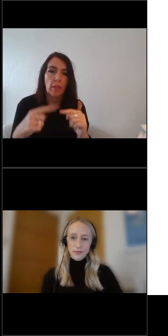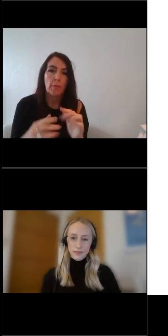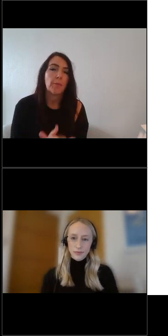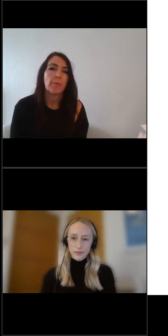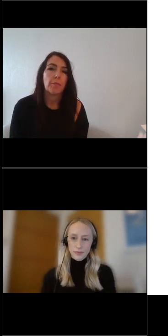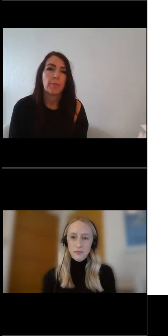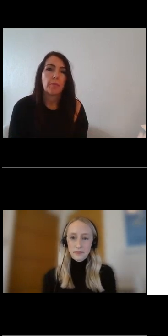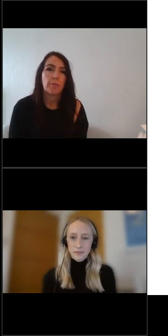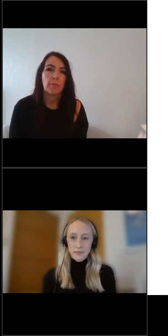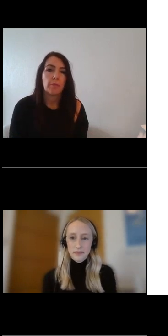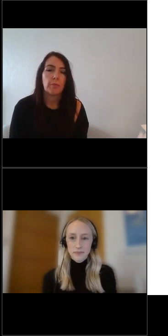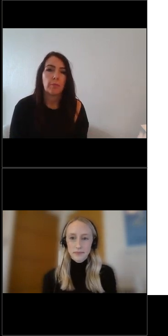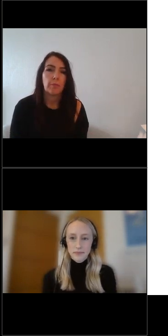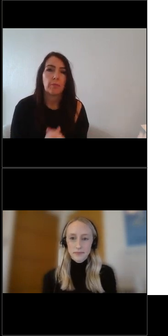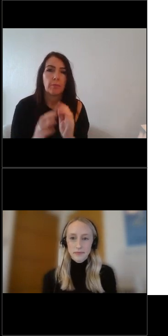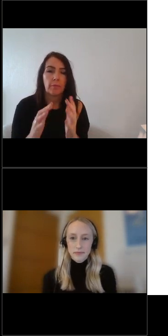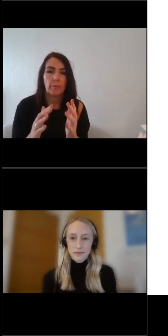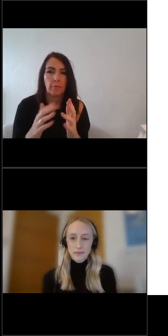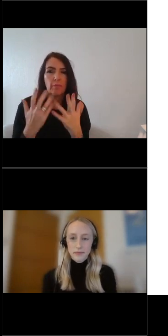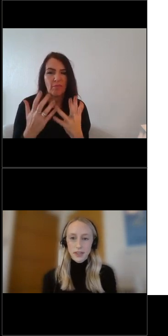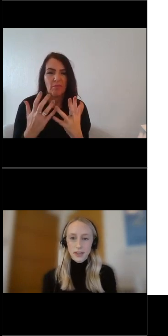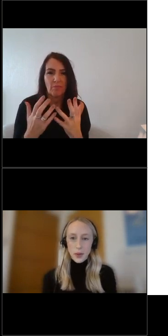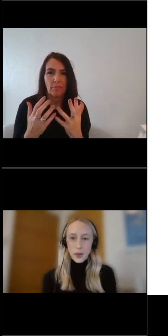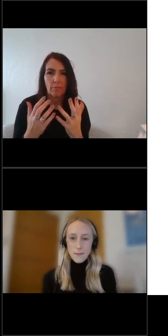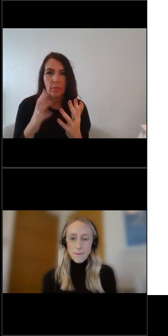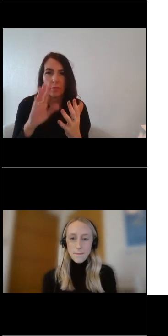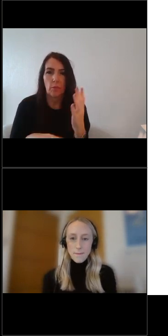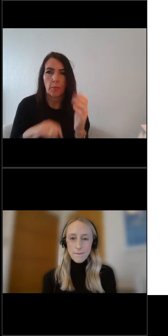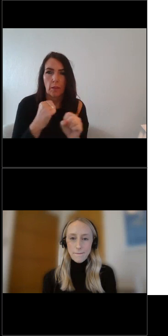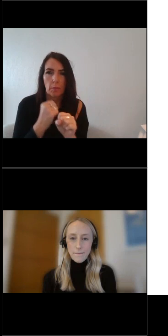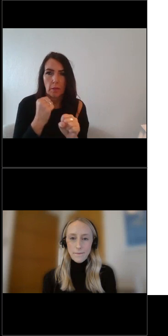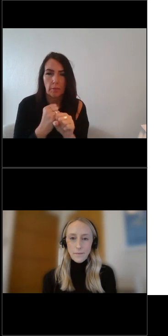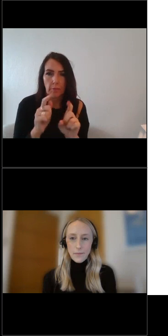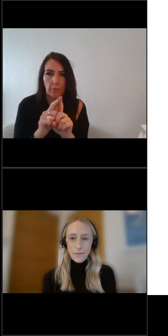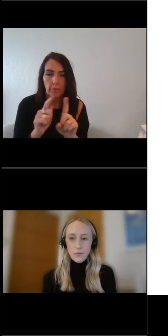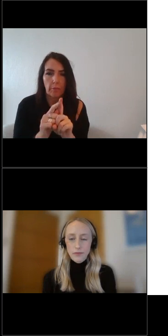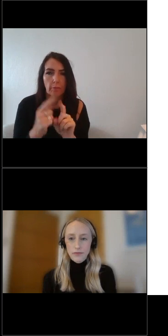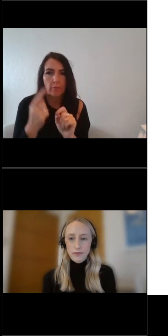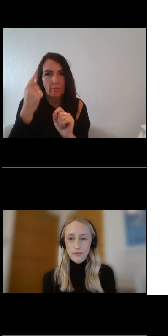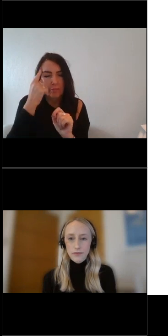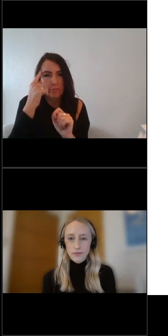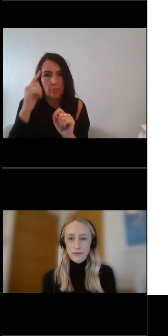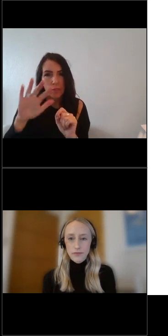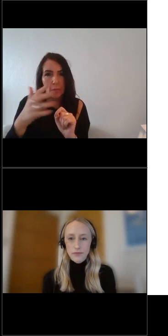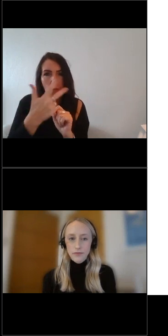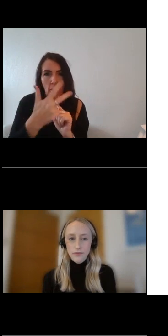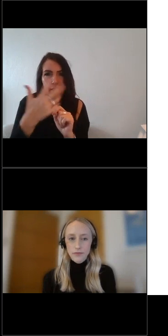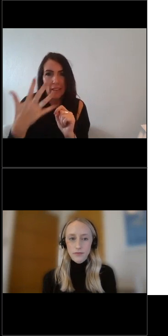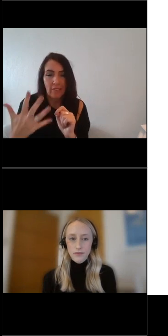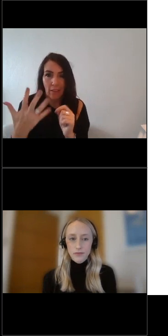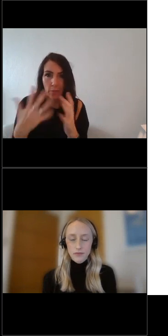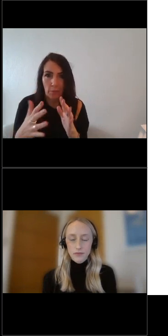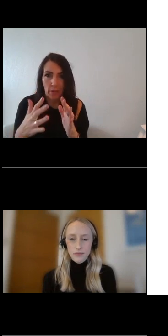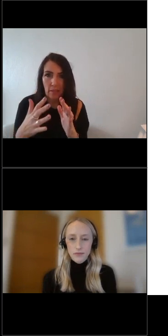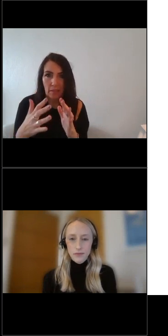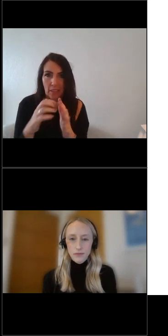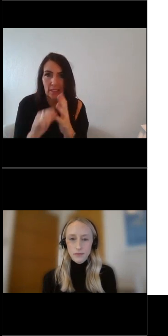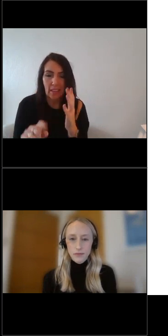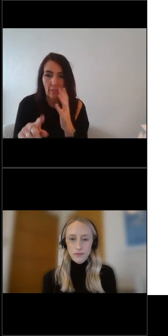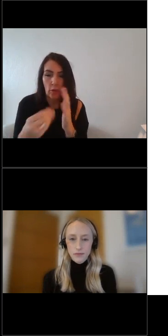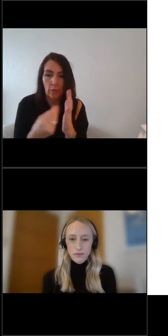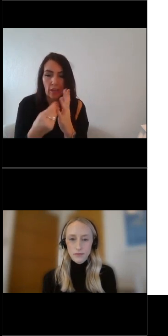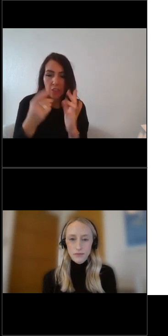each year, as is the current outline from government, and I think about 85 of them have been taken for this financial